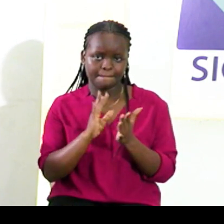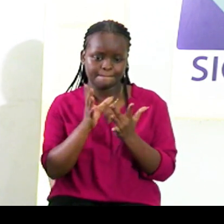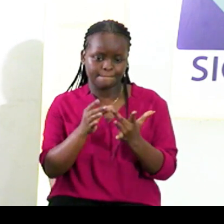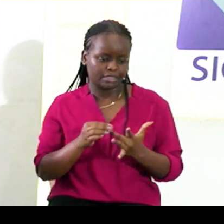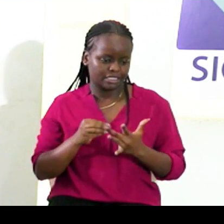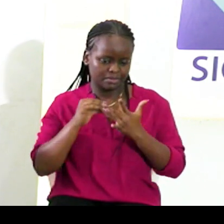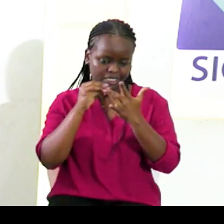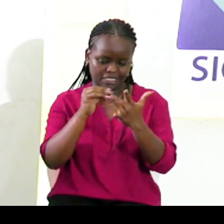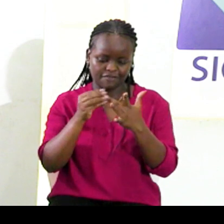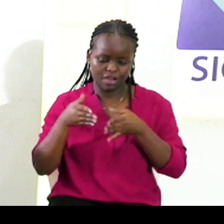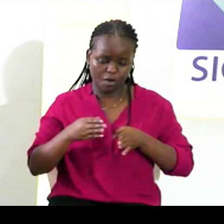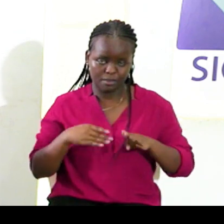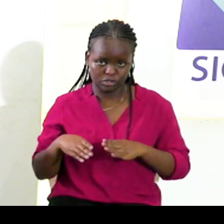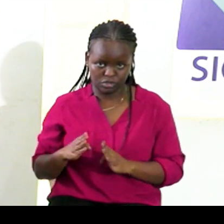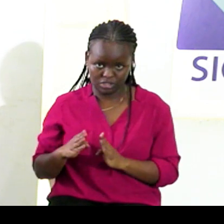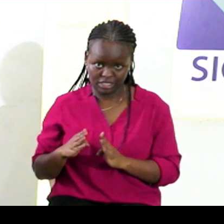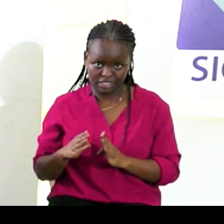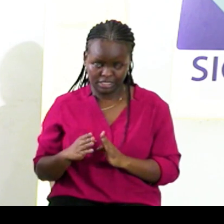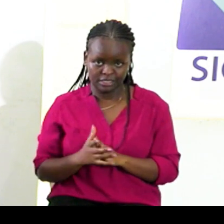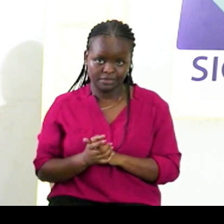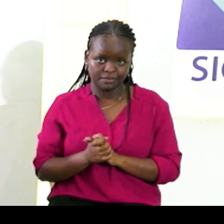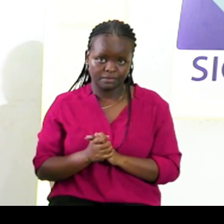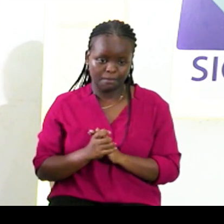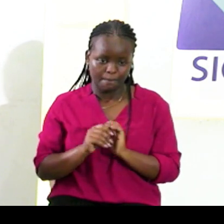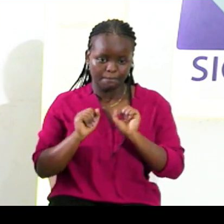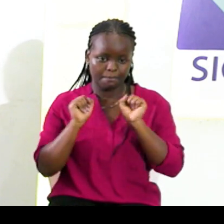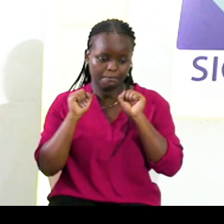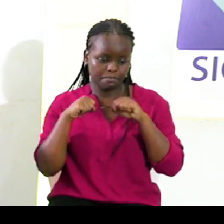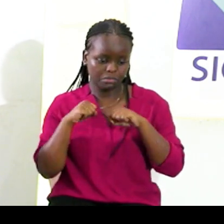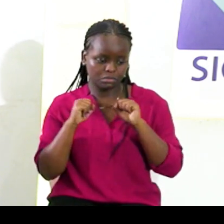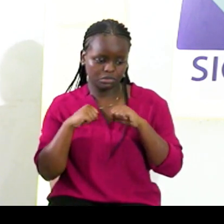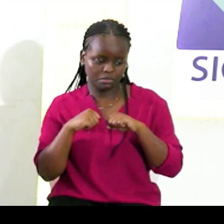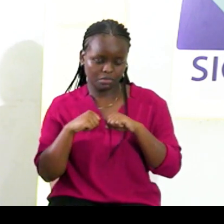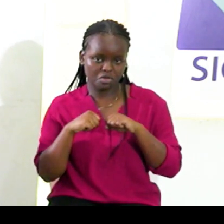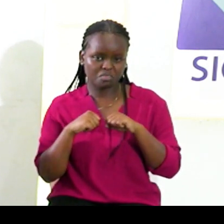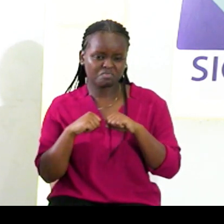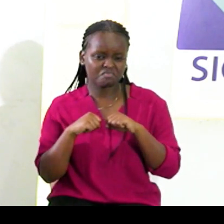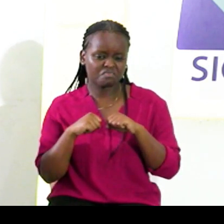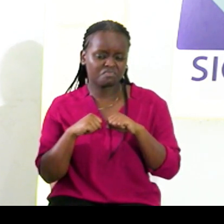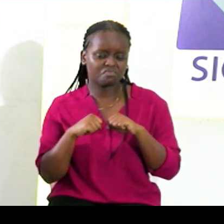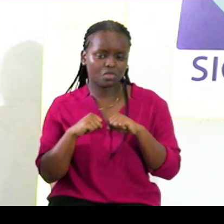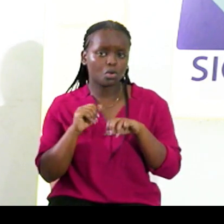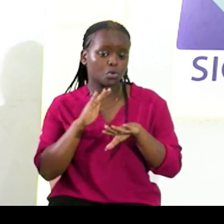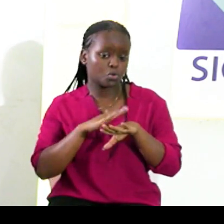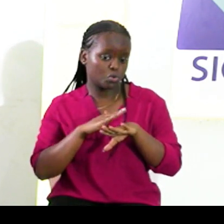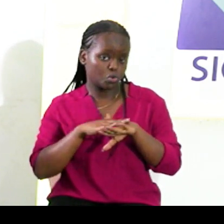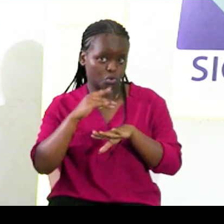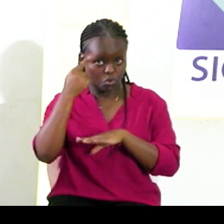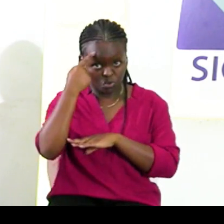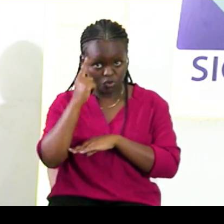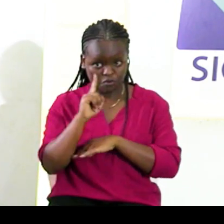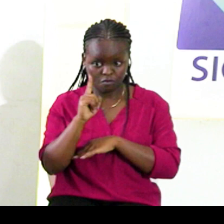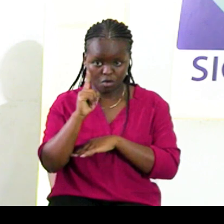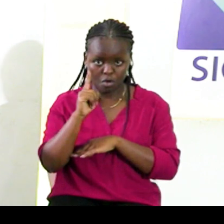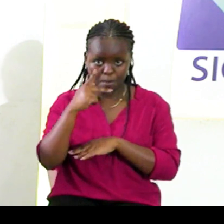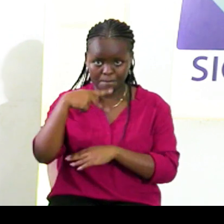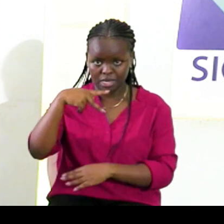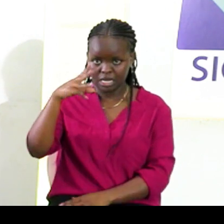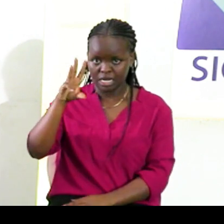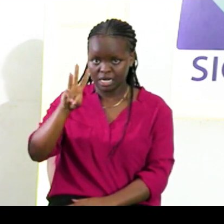specific opportunities that might be particularly well suited for entrepreneurs with